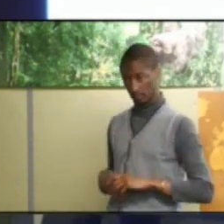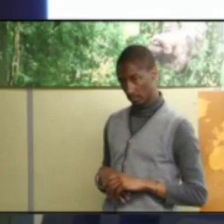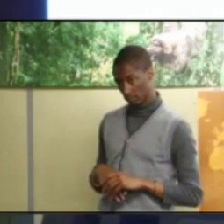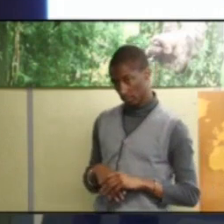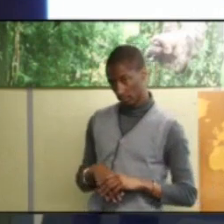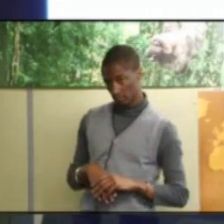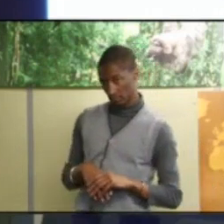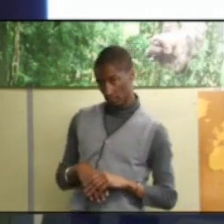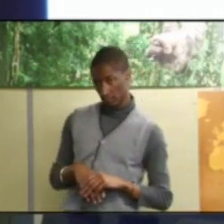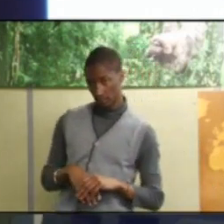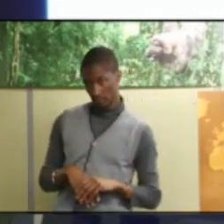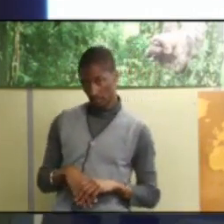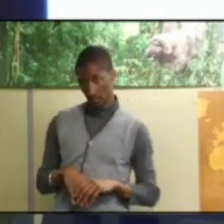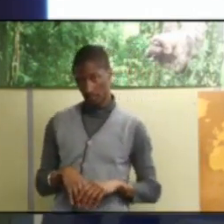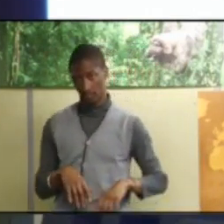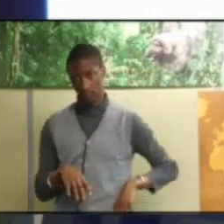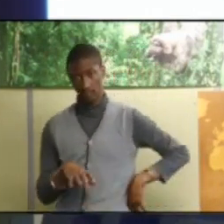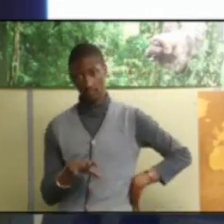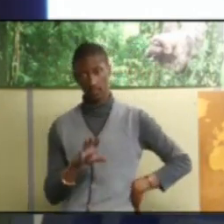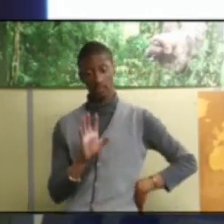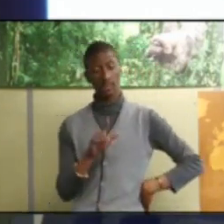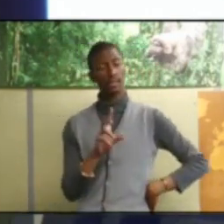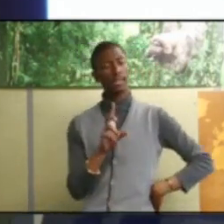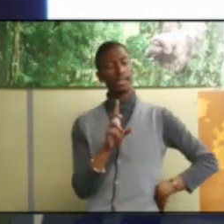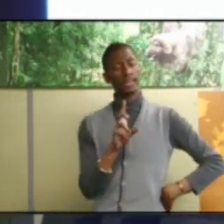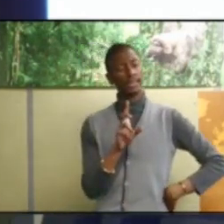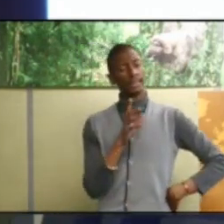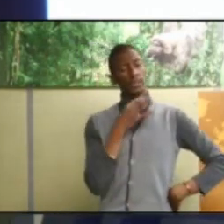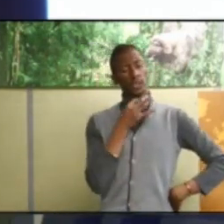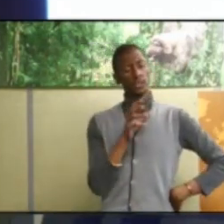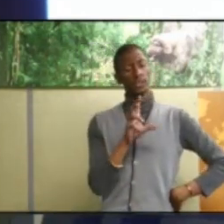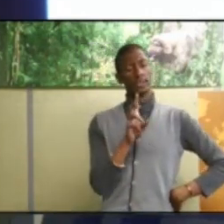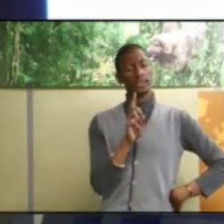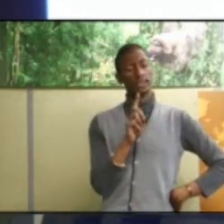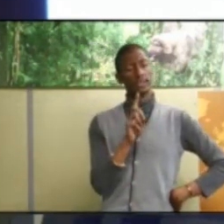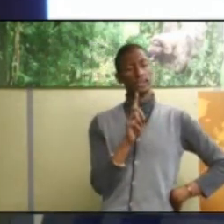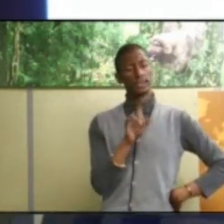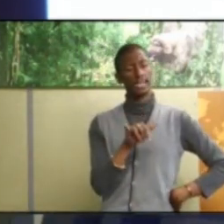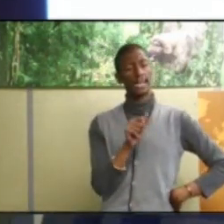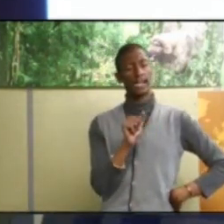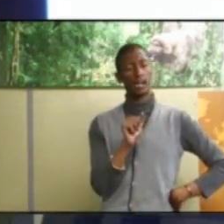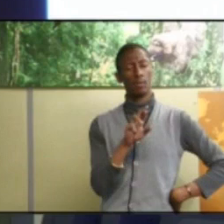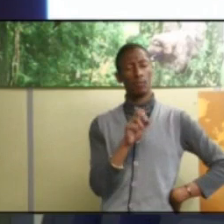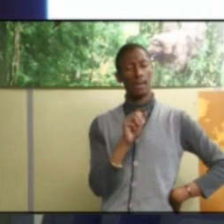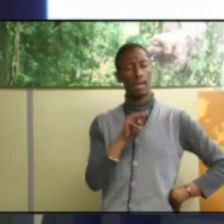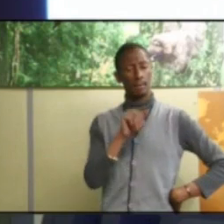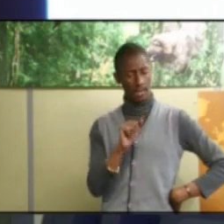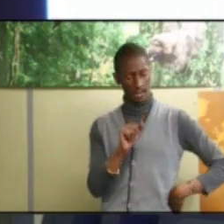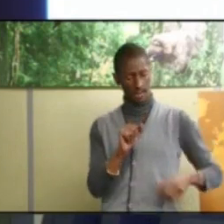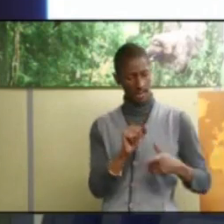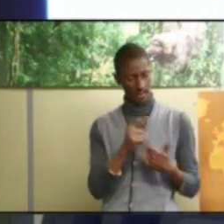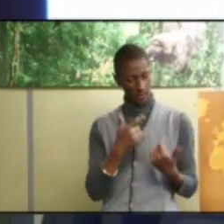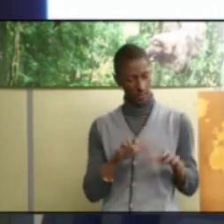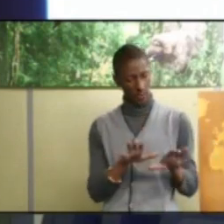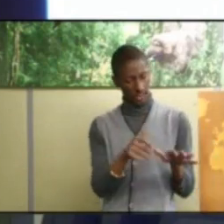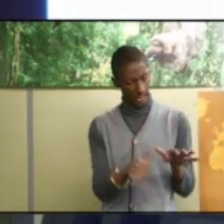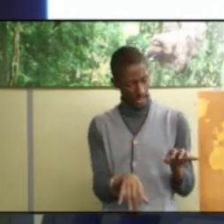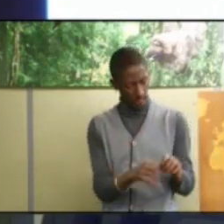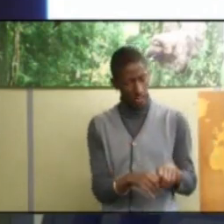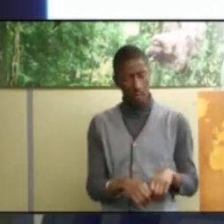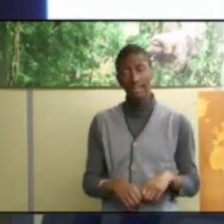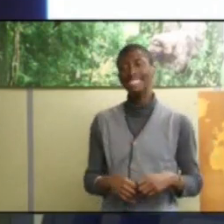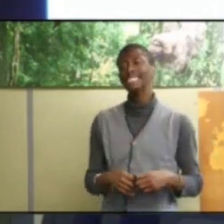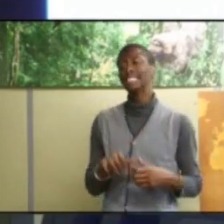Just curious, dioramas aren't done anymore, are they? Dioramas are done.